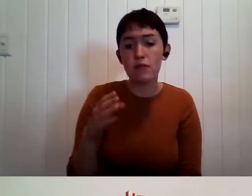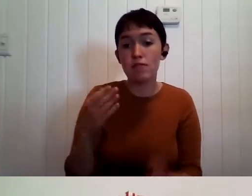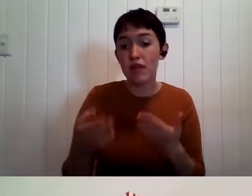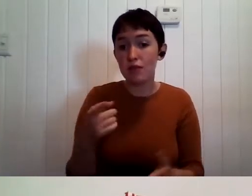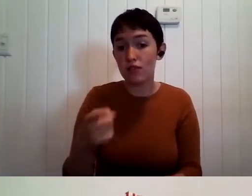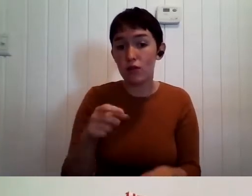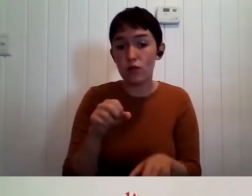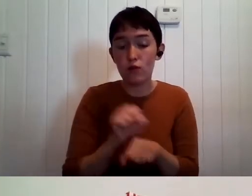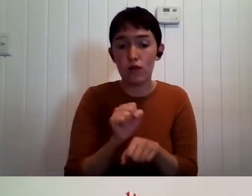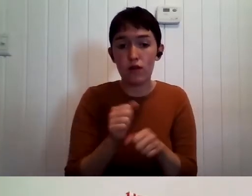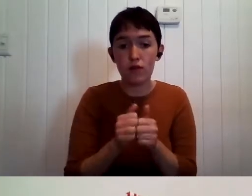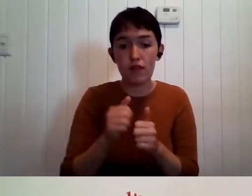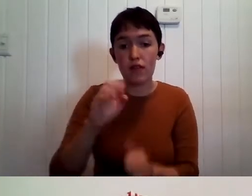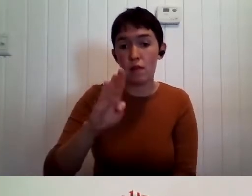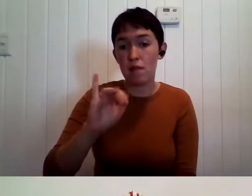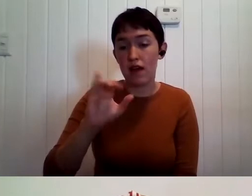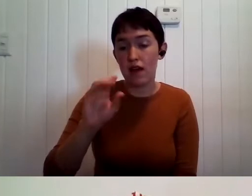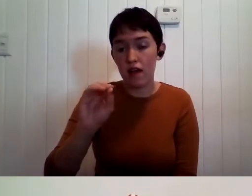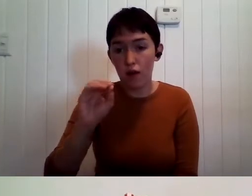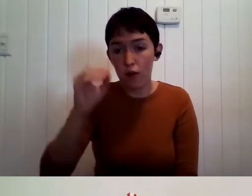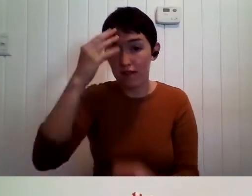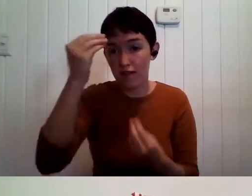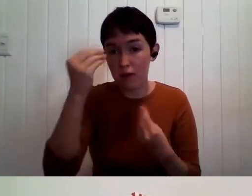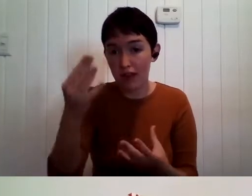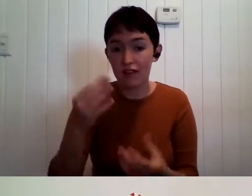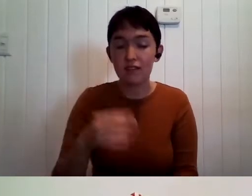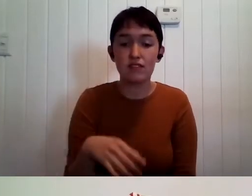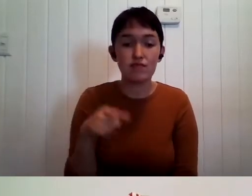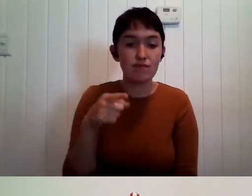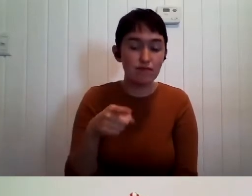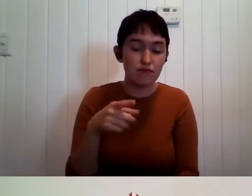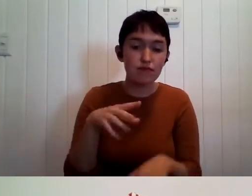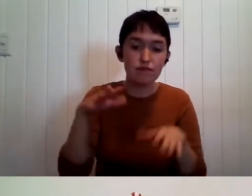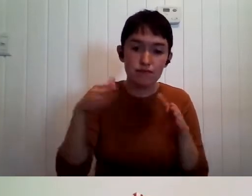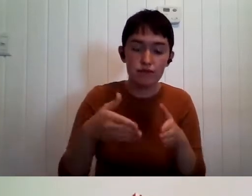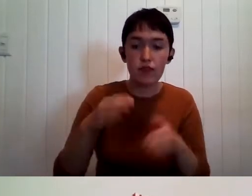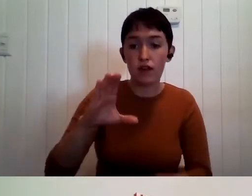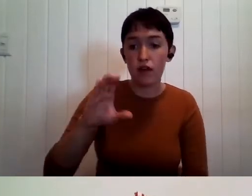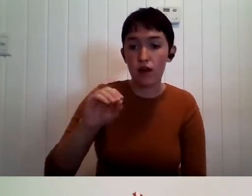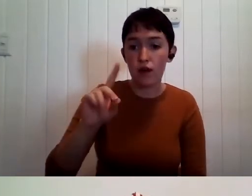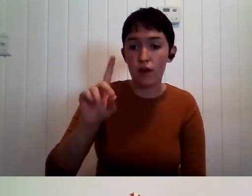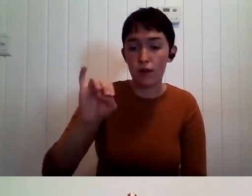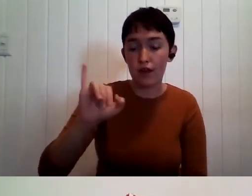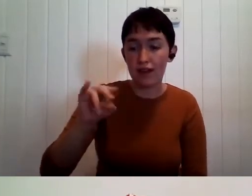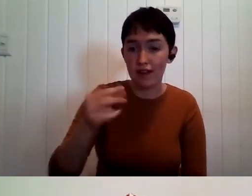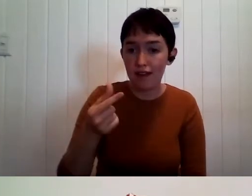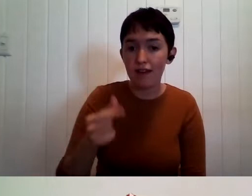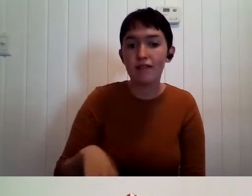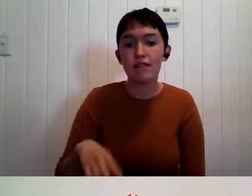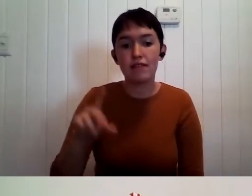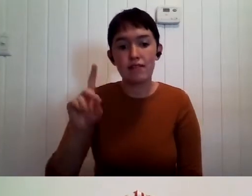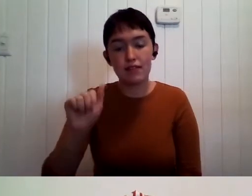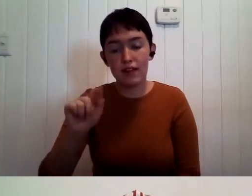bioinformatics scientists. So they're working on coding so that we can do data analysis and find out more about what's going